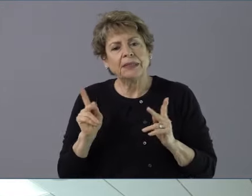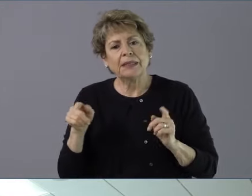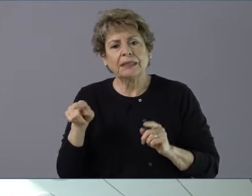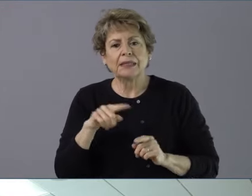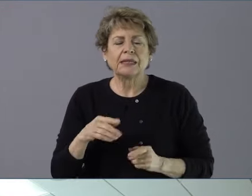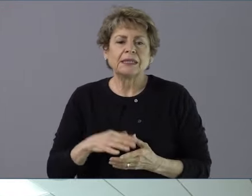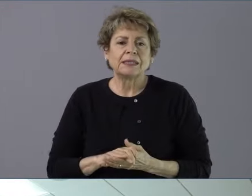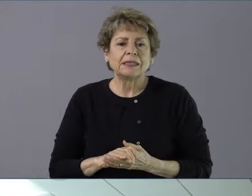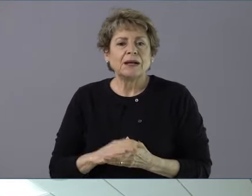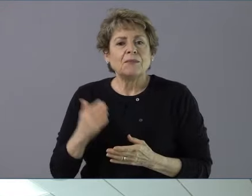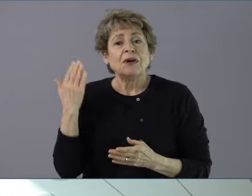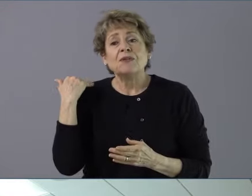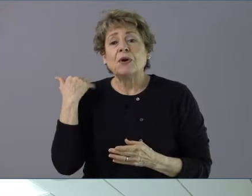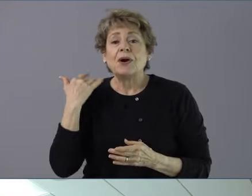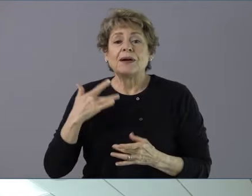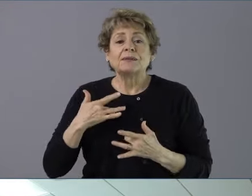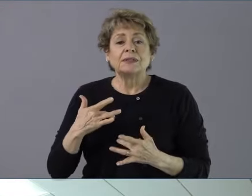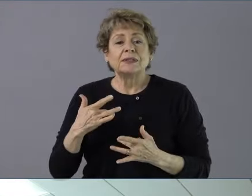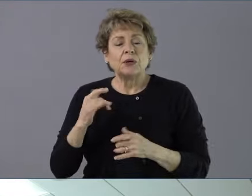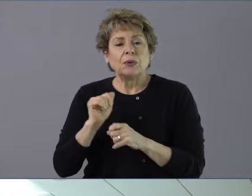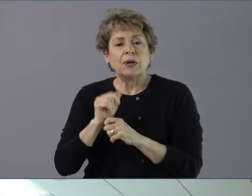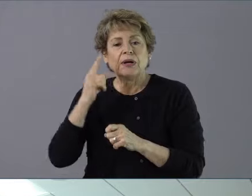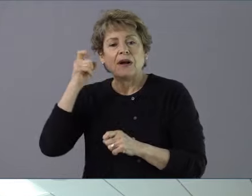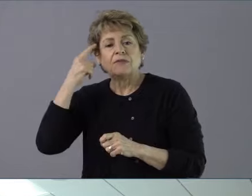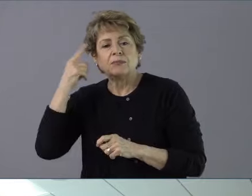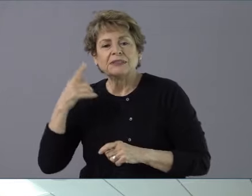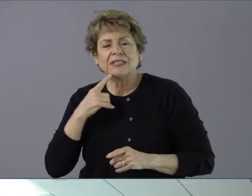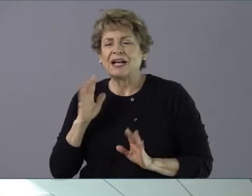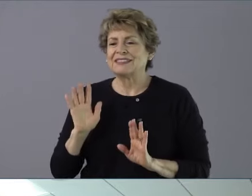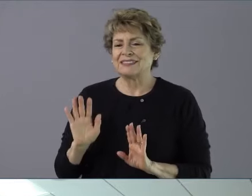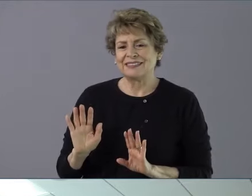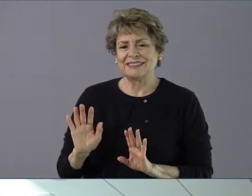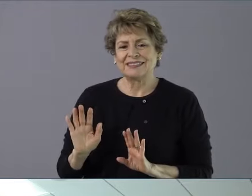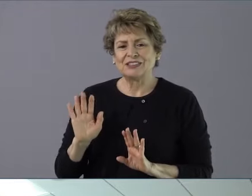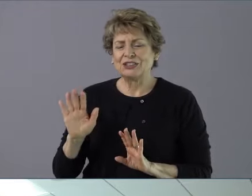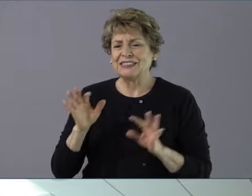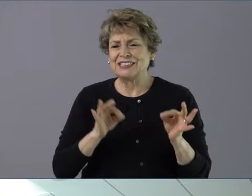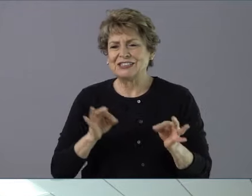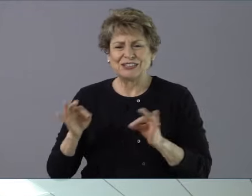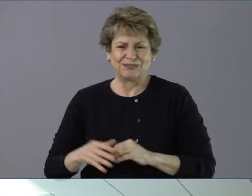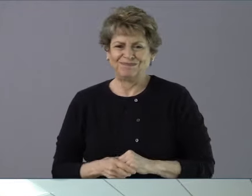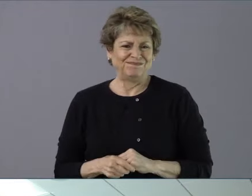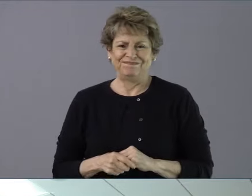half measured. Are you trying to protect your image instead of making tough decisions?